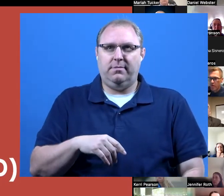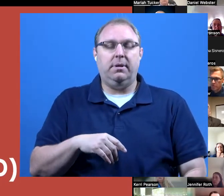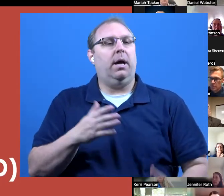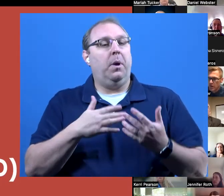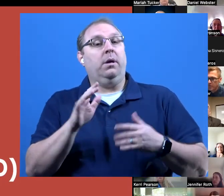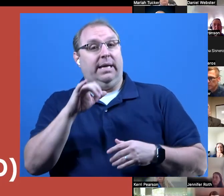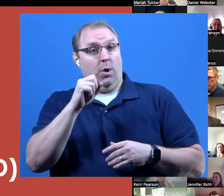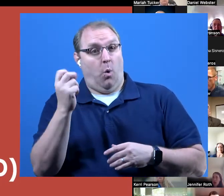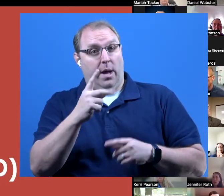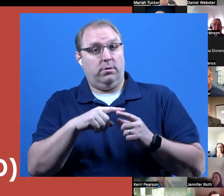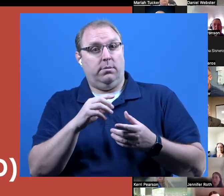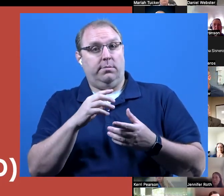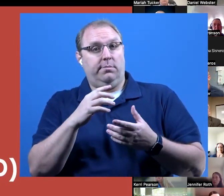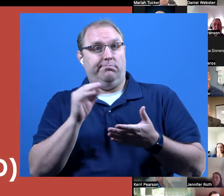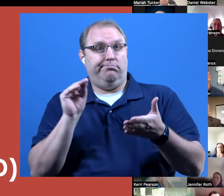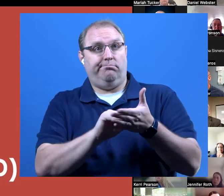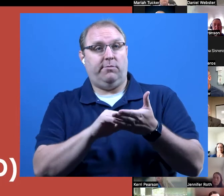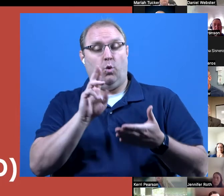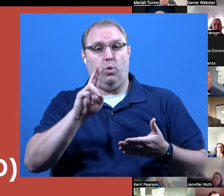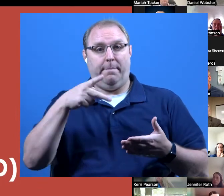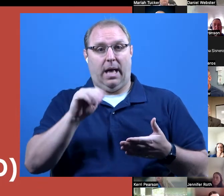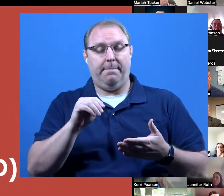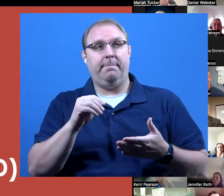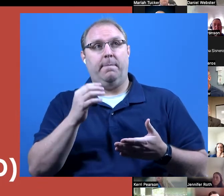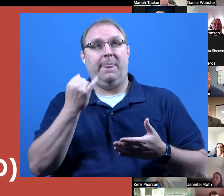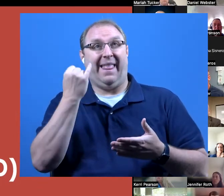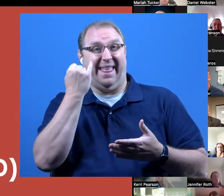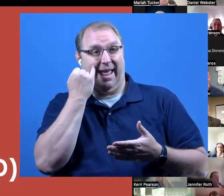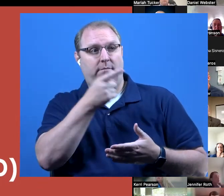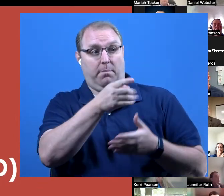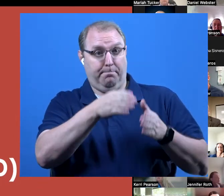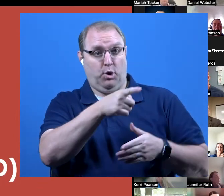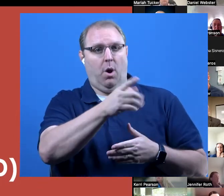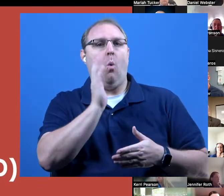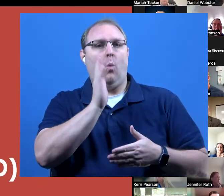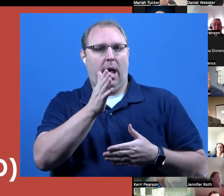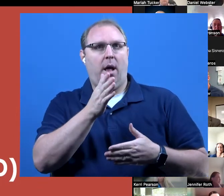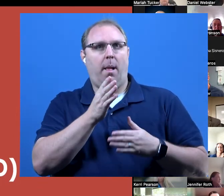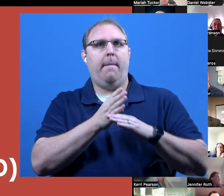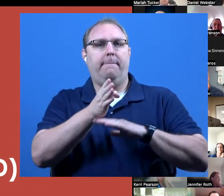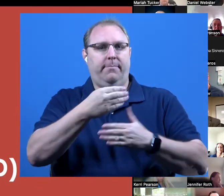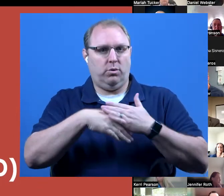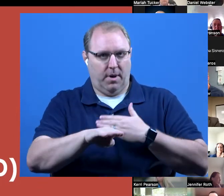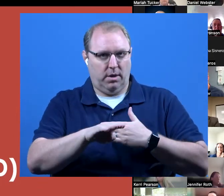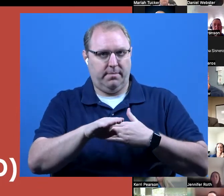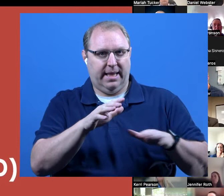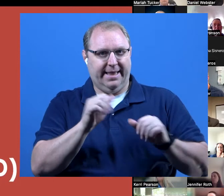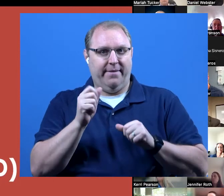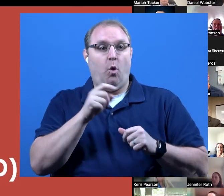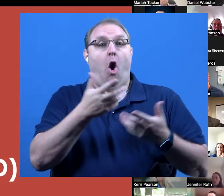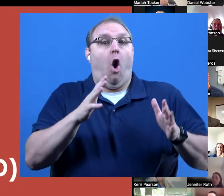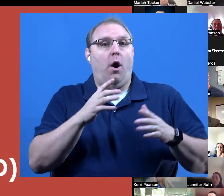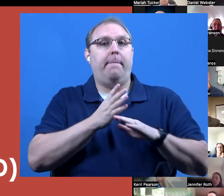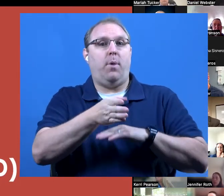leave or is on postpartum leave, to address why they are absent for several weeks? And you're putting that